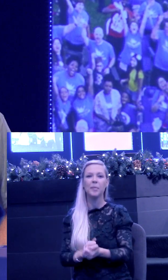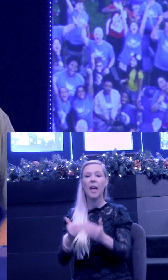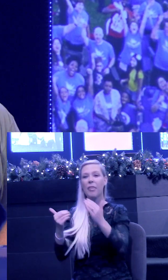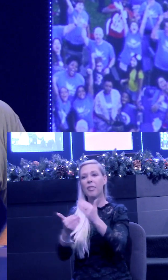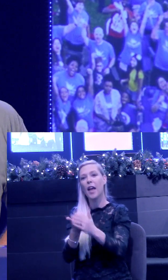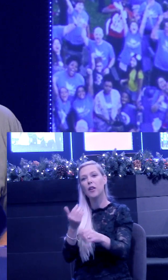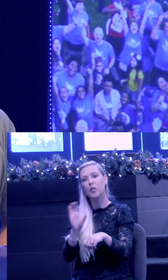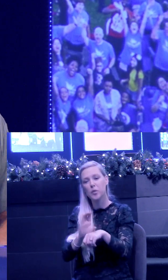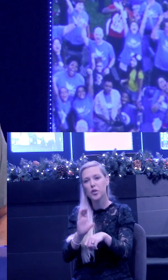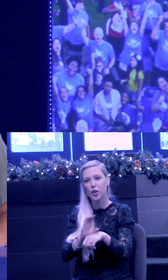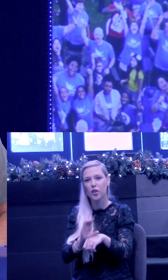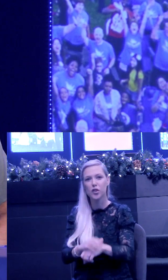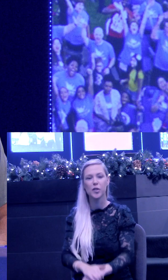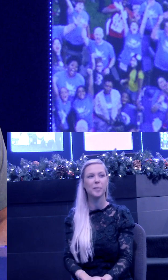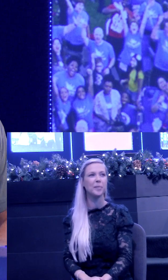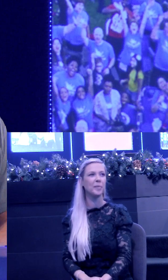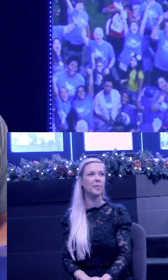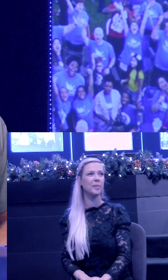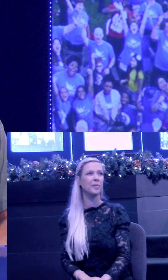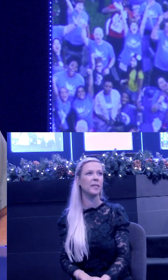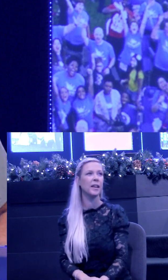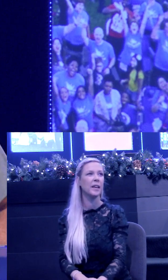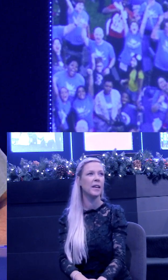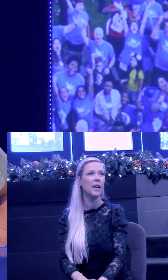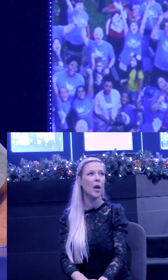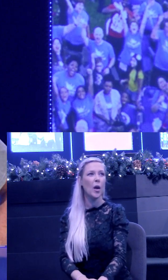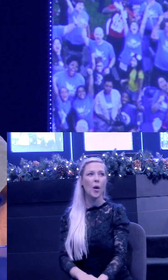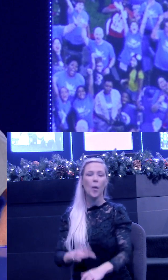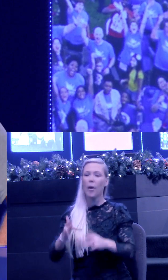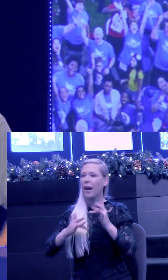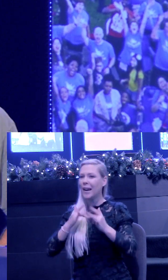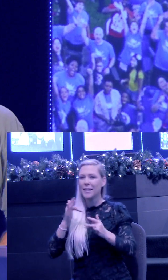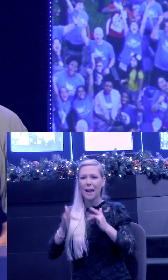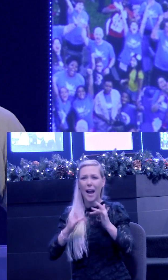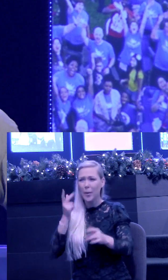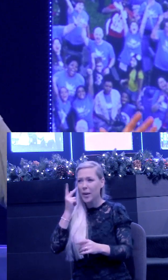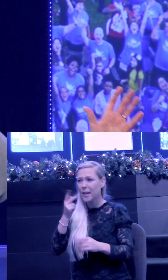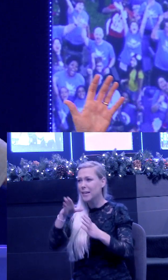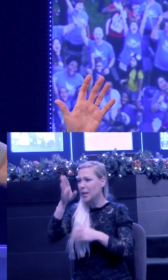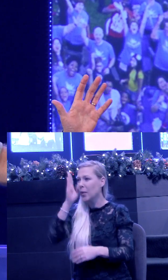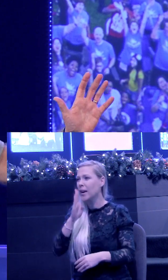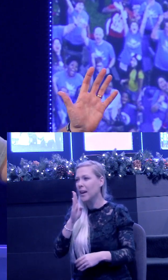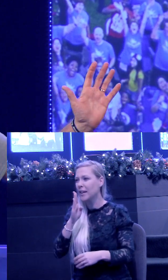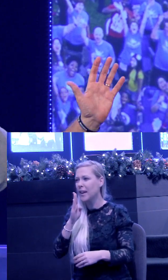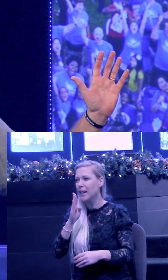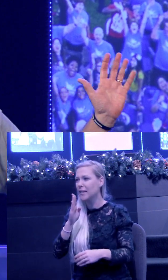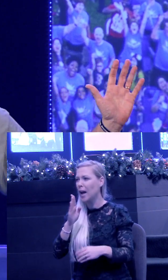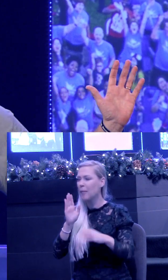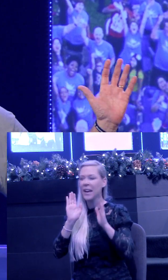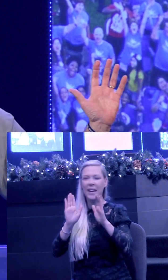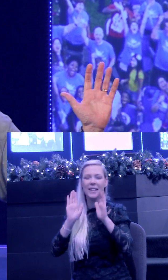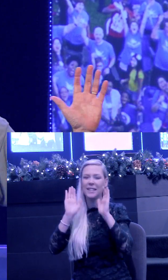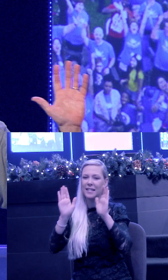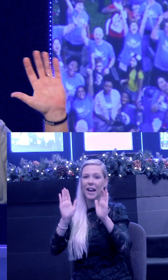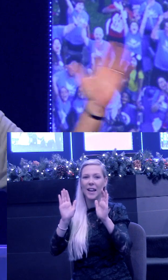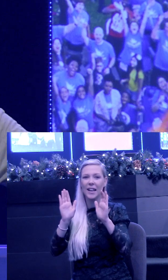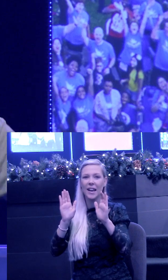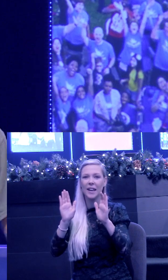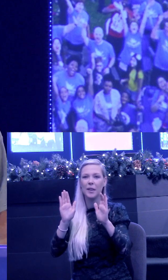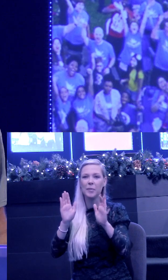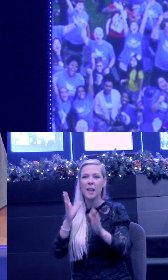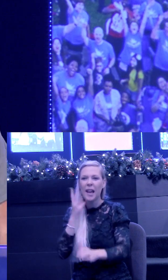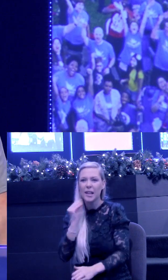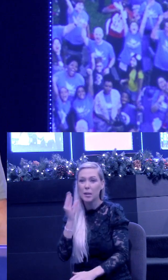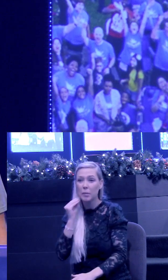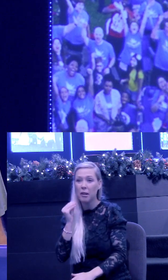to stay, but some of you to be a part of this launch team. We're just going to see what God does. And I can't wait till we start seeing just so many